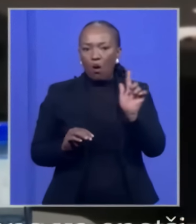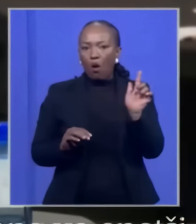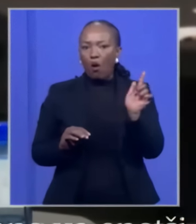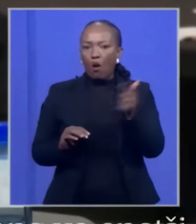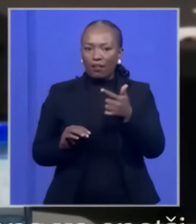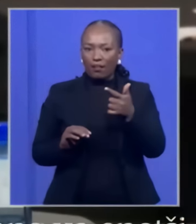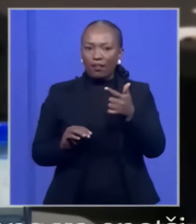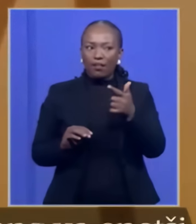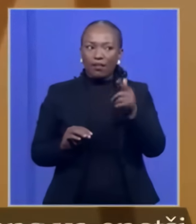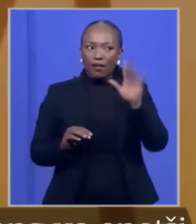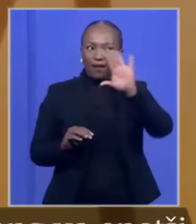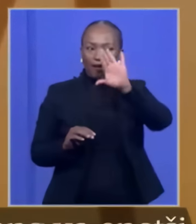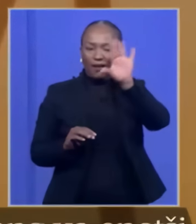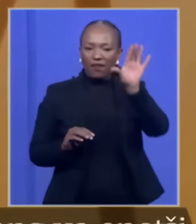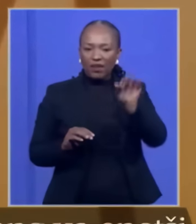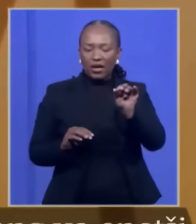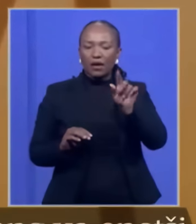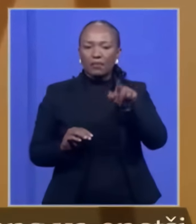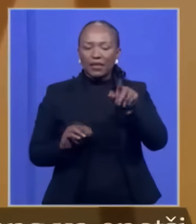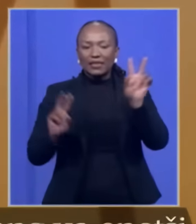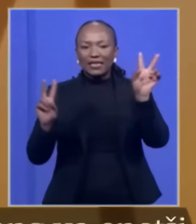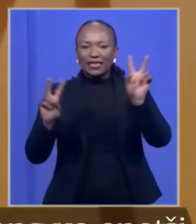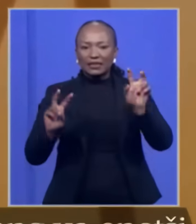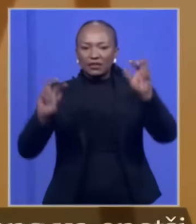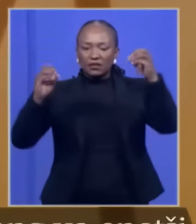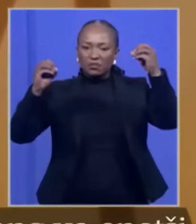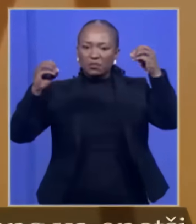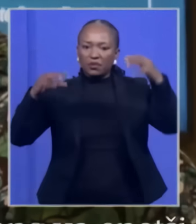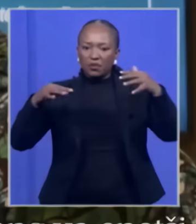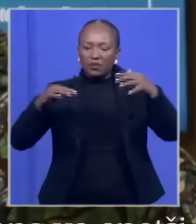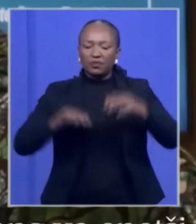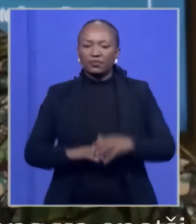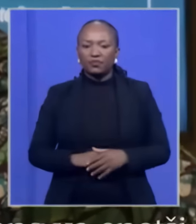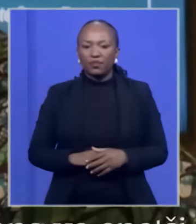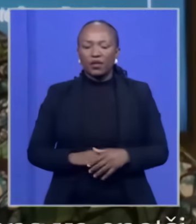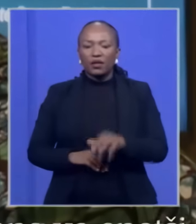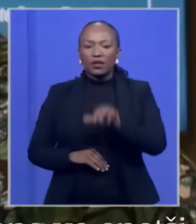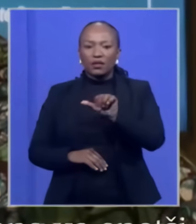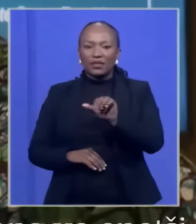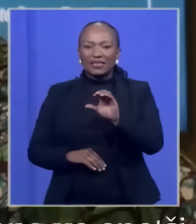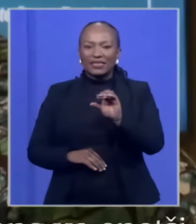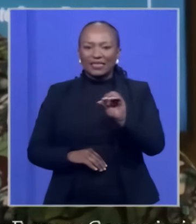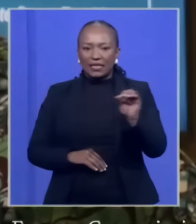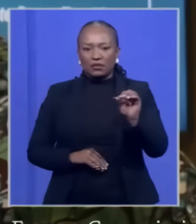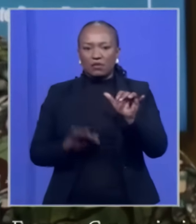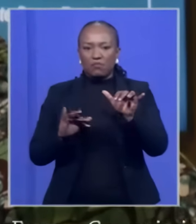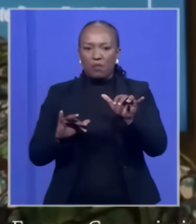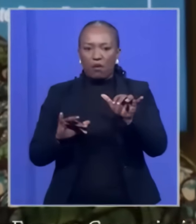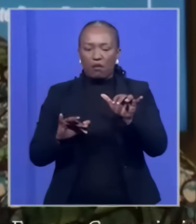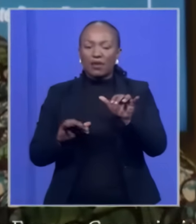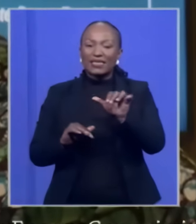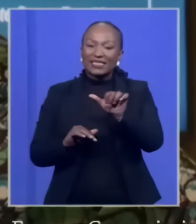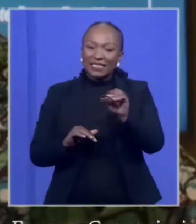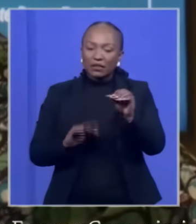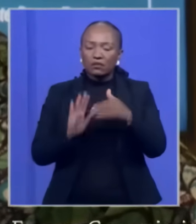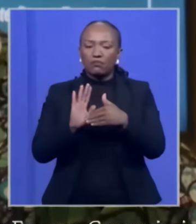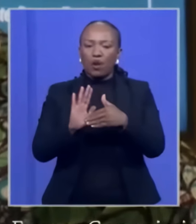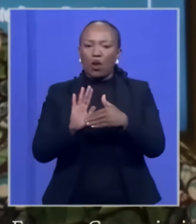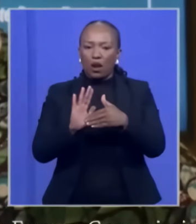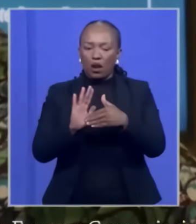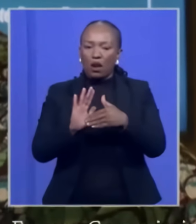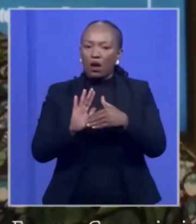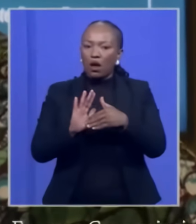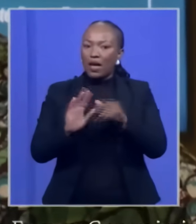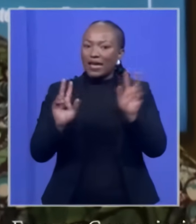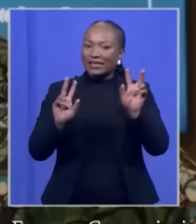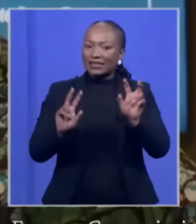ralla kontinente. 600 million people don't have access to electricity, and almost 1 billion